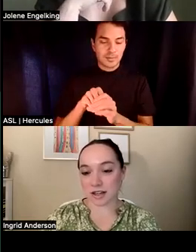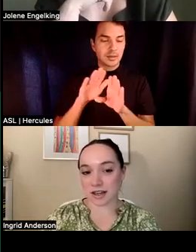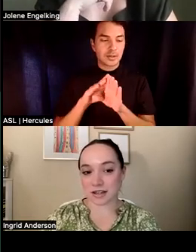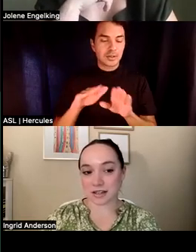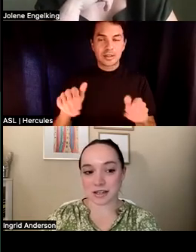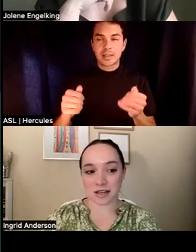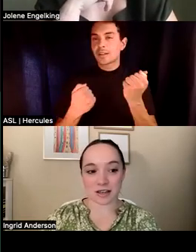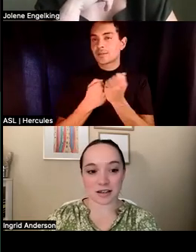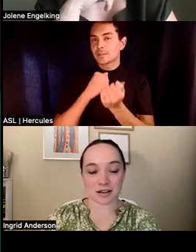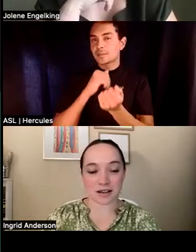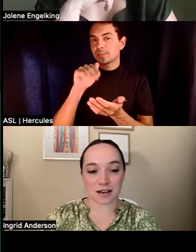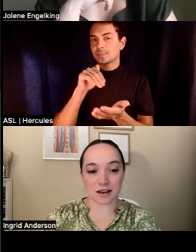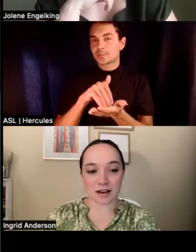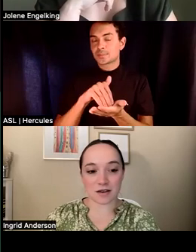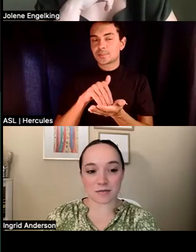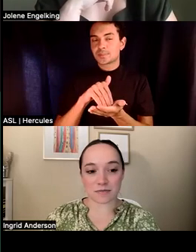centers and in